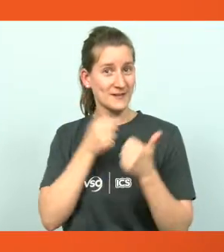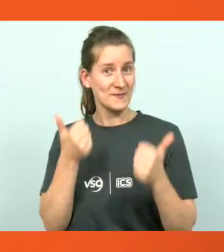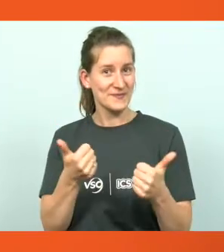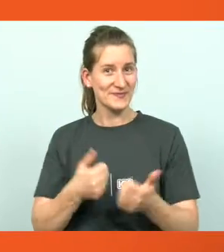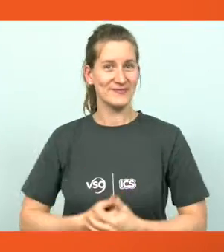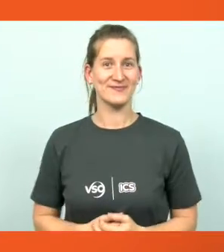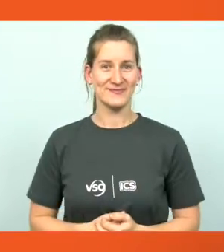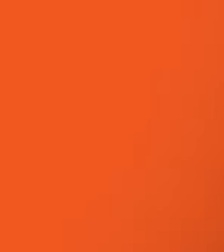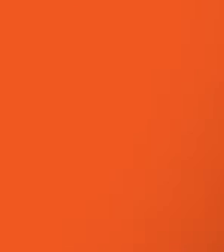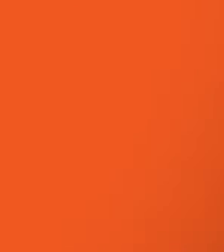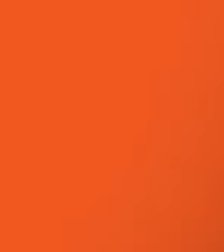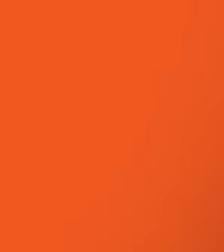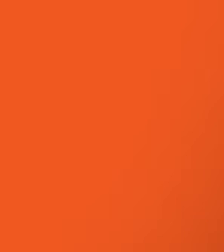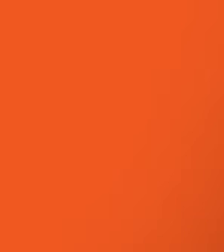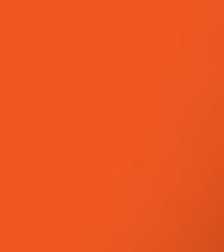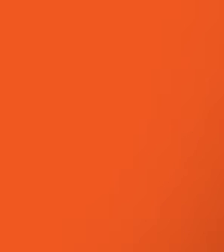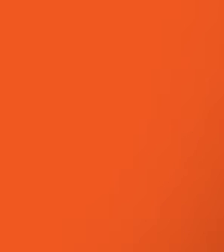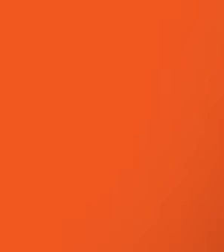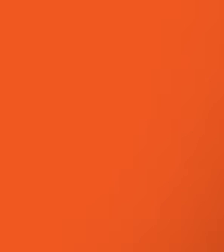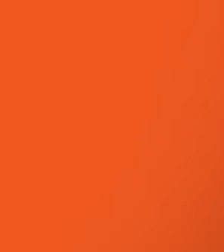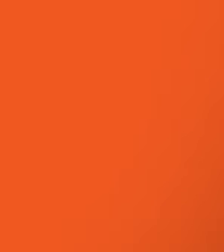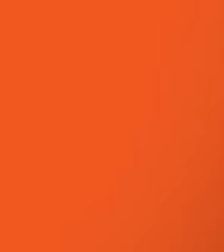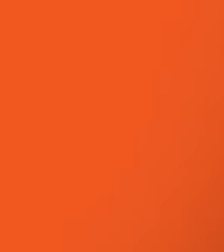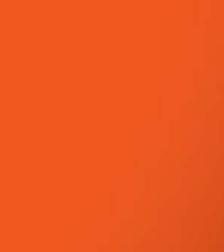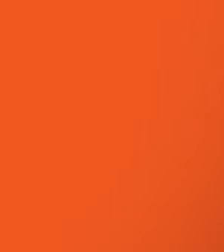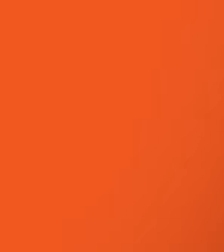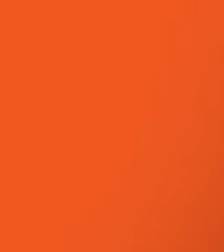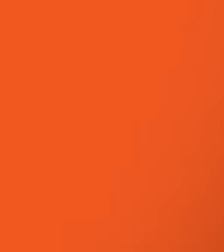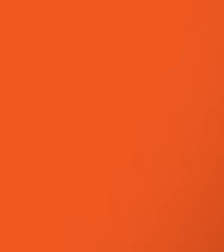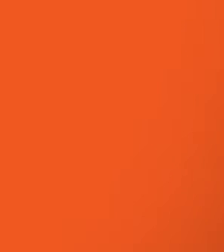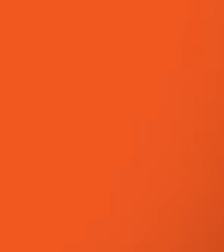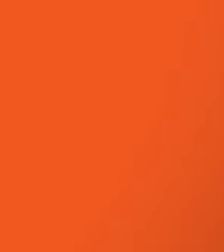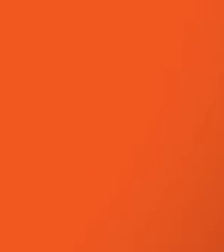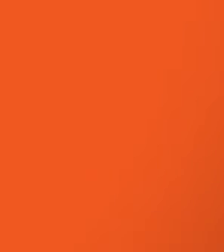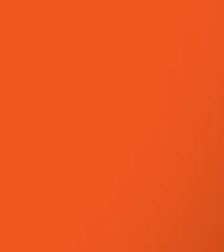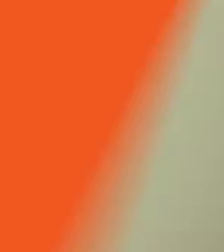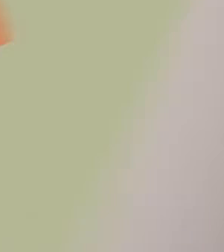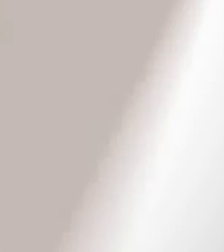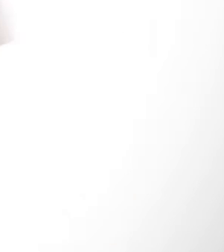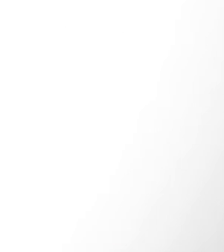officer.